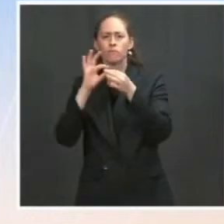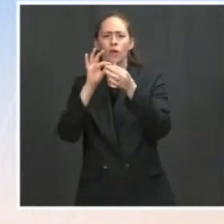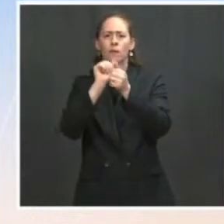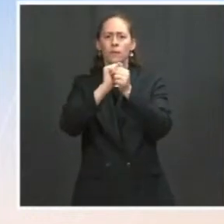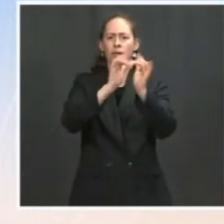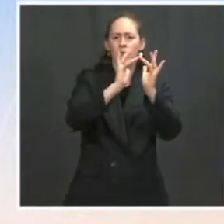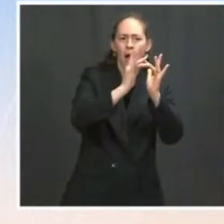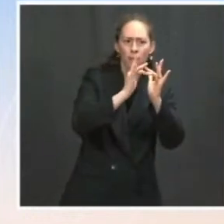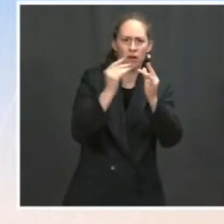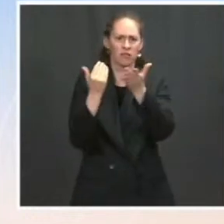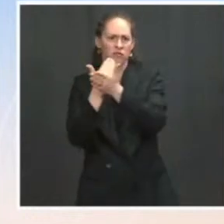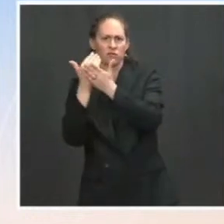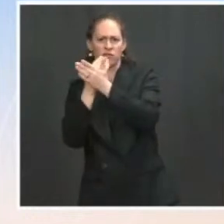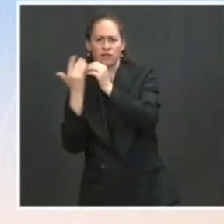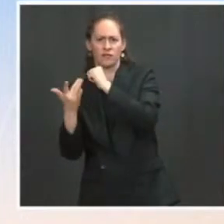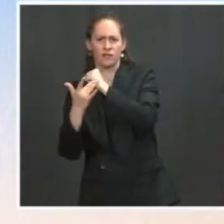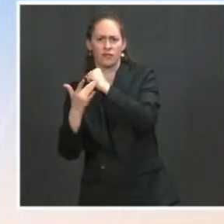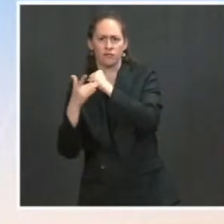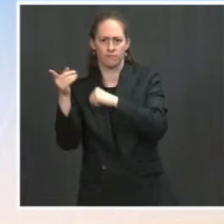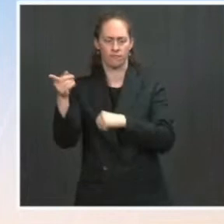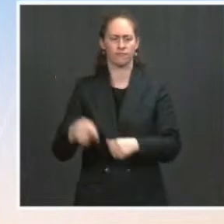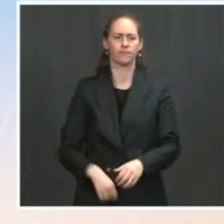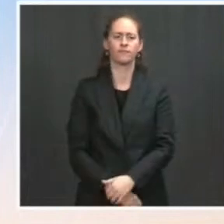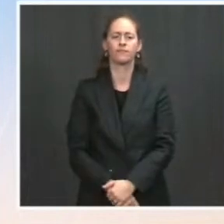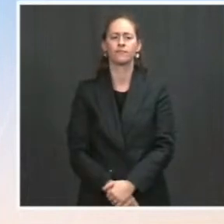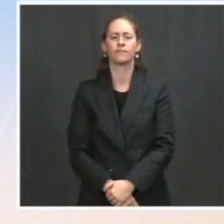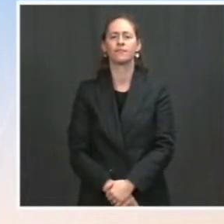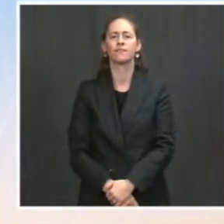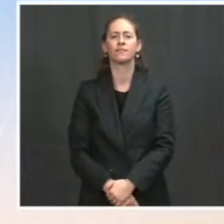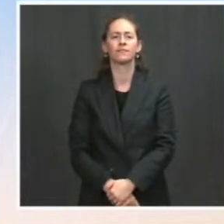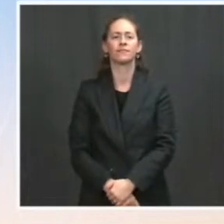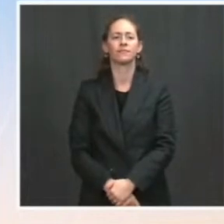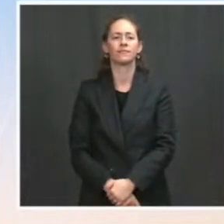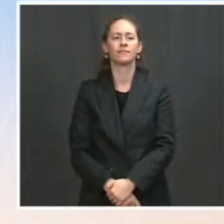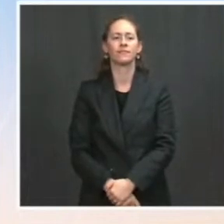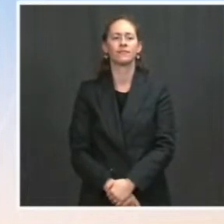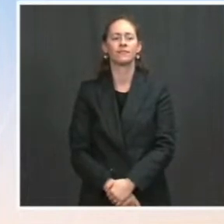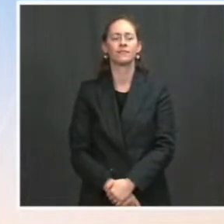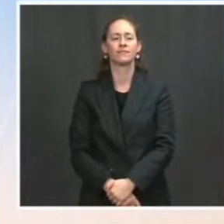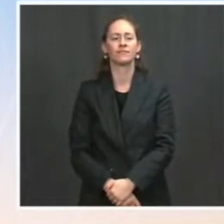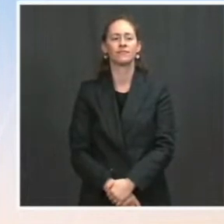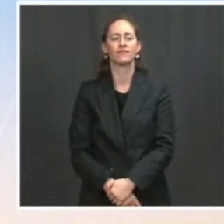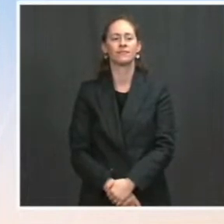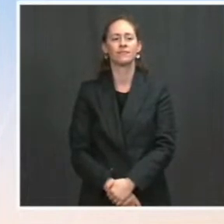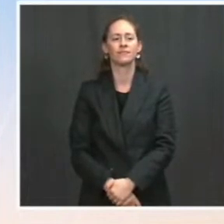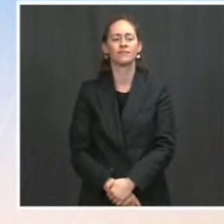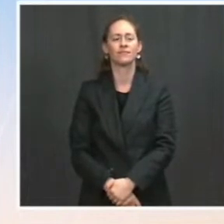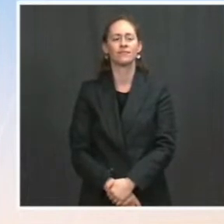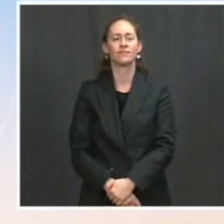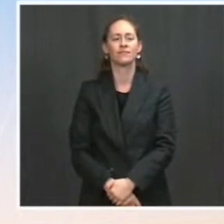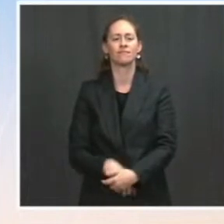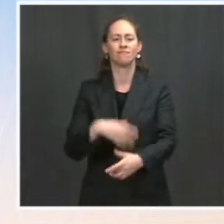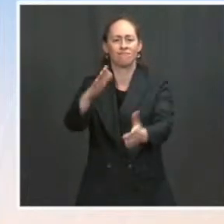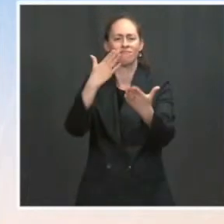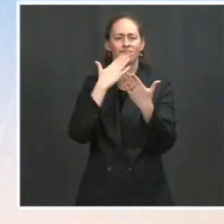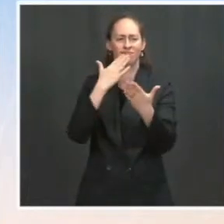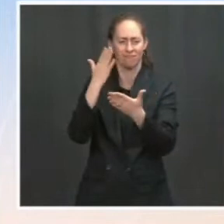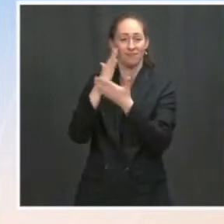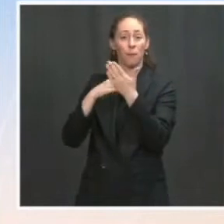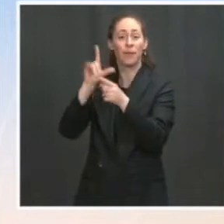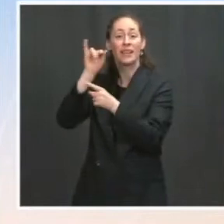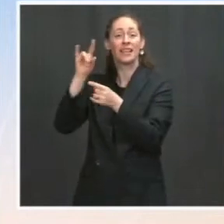Thank you, Liz. Good morning, everyone. So building on Liz's comments, as you know, on Friday, Colonial shut proactively its